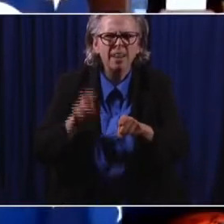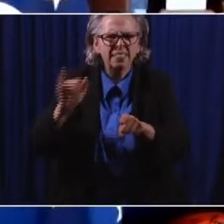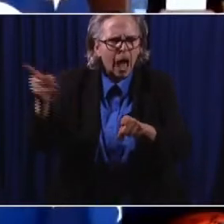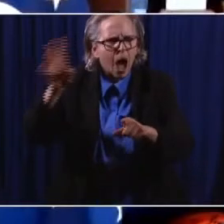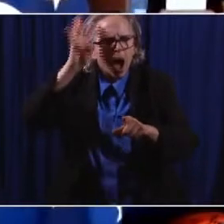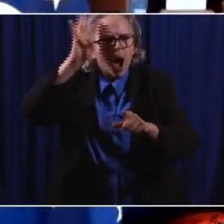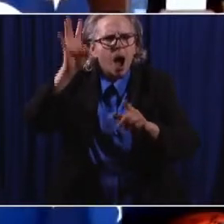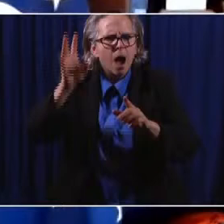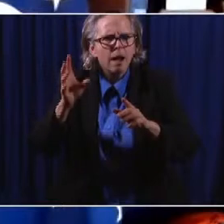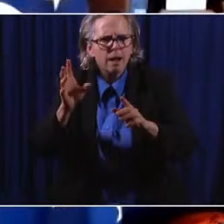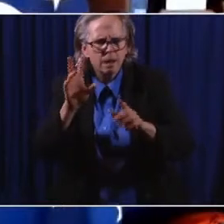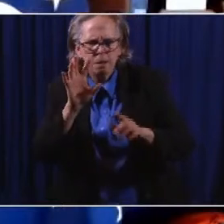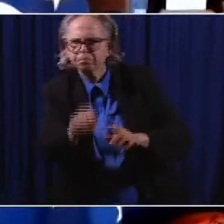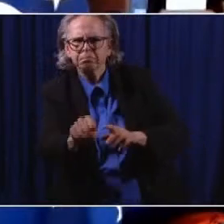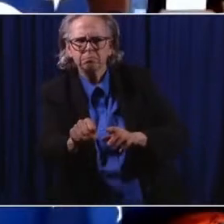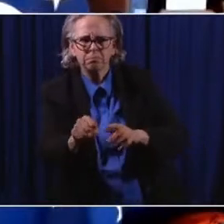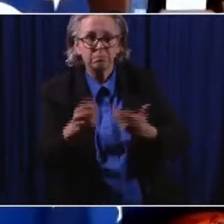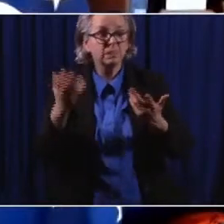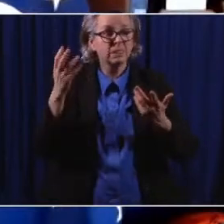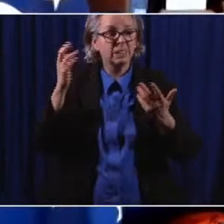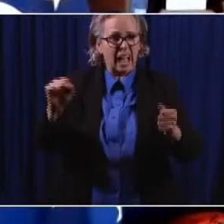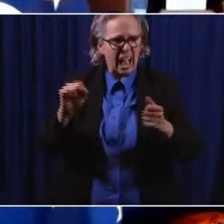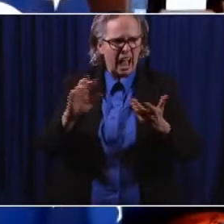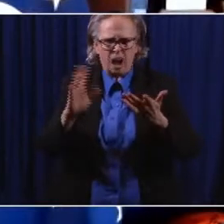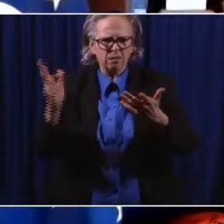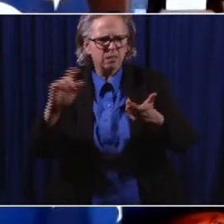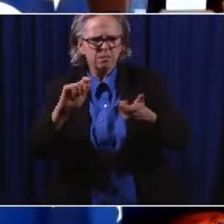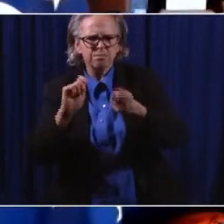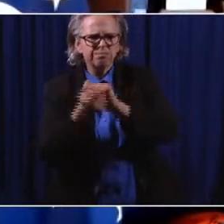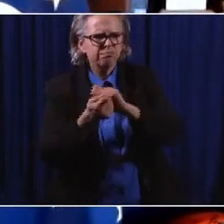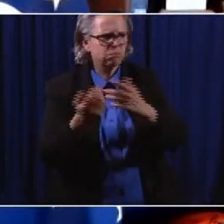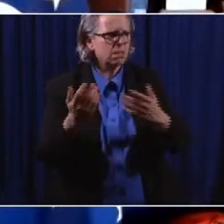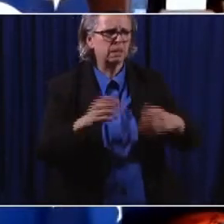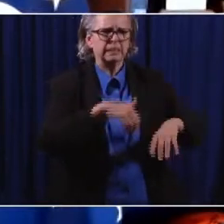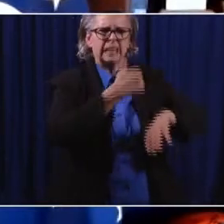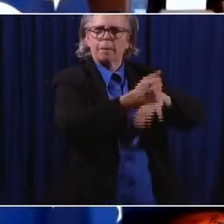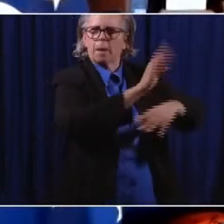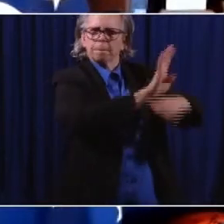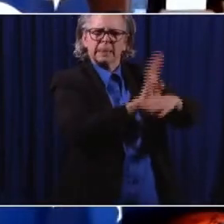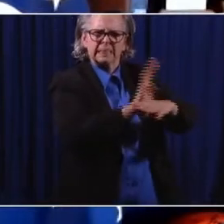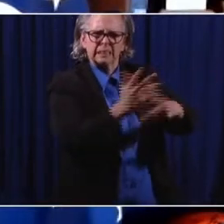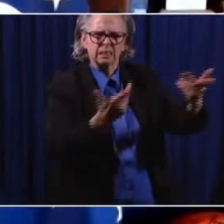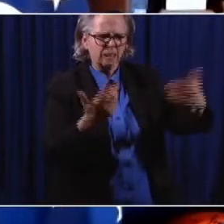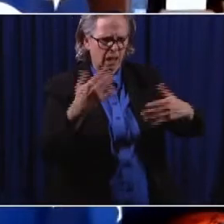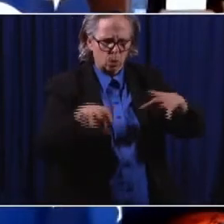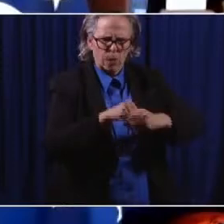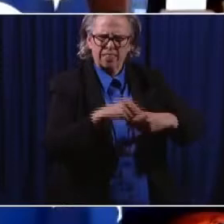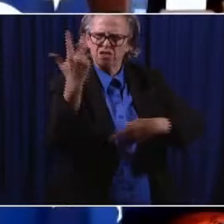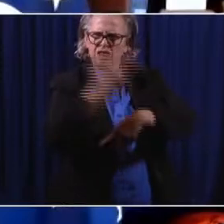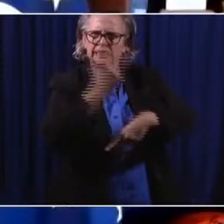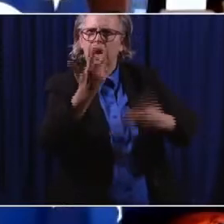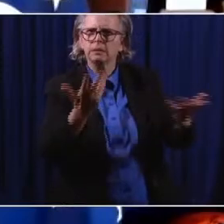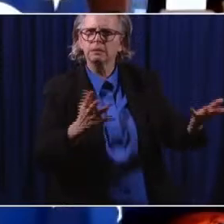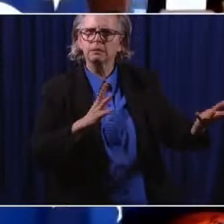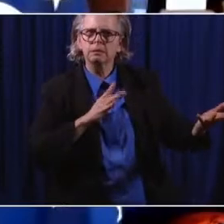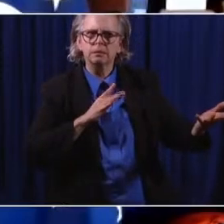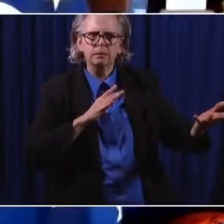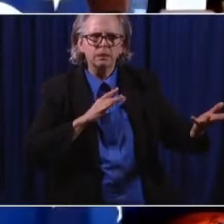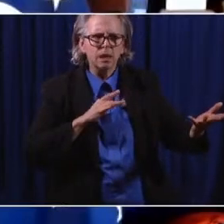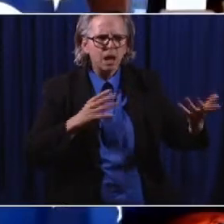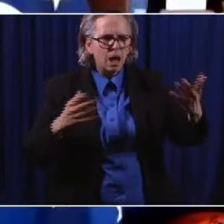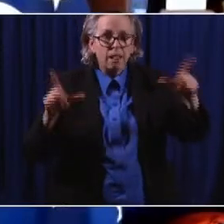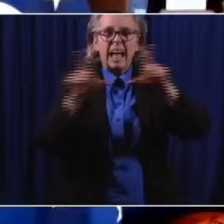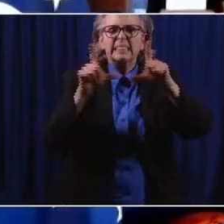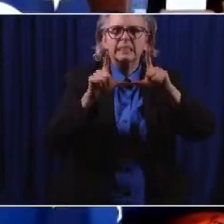just 2.5 days, to commercialize that in just 2.5 days, to get it licensed and it's now licensed and generating revenue for the university